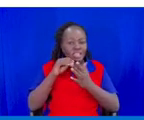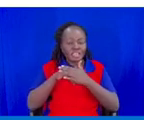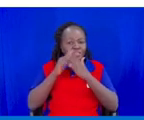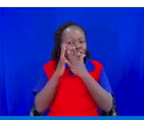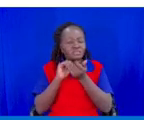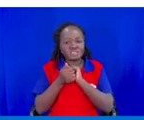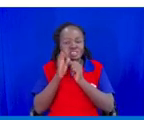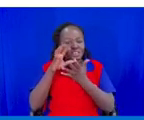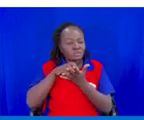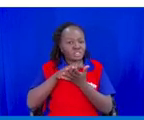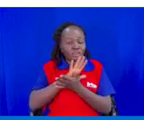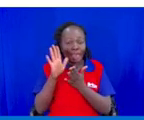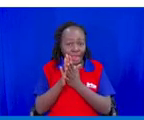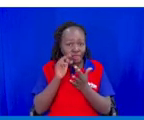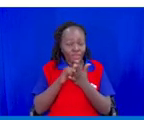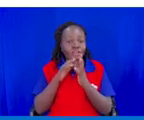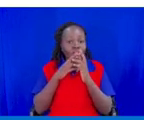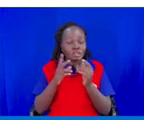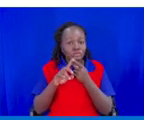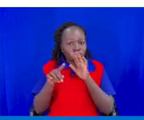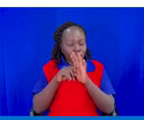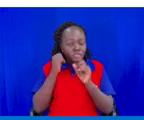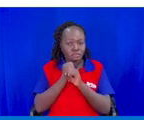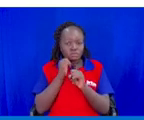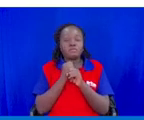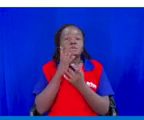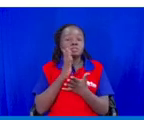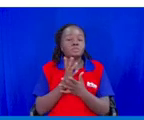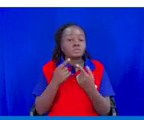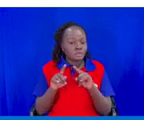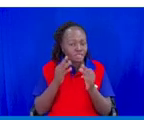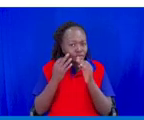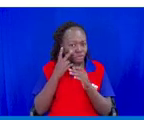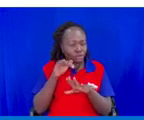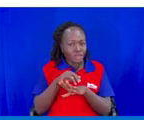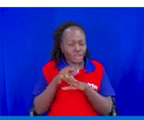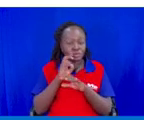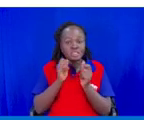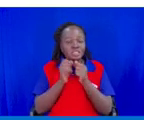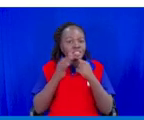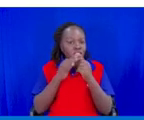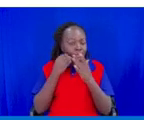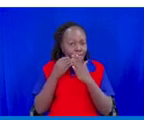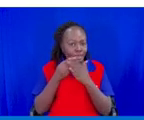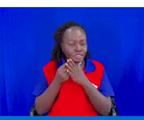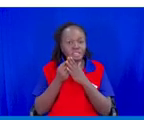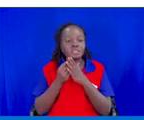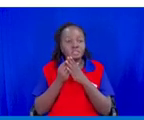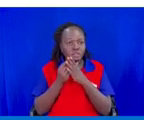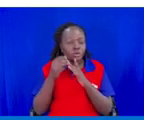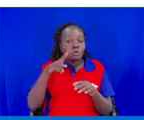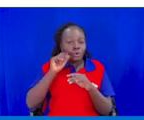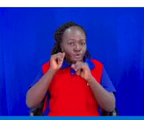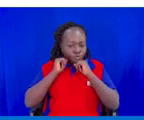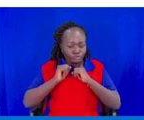and that results to normally a negative performance. But if we look at 2018, the Kenyan shilling was largely stable